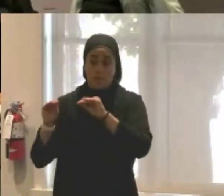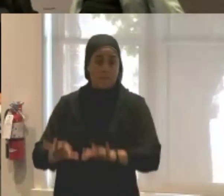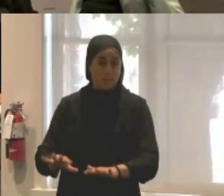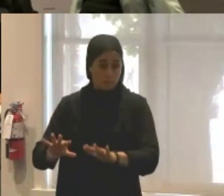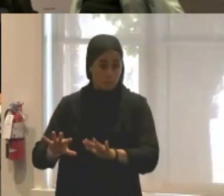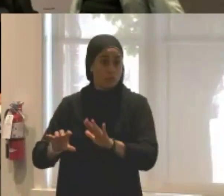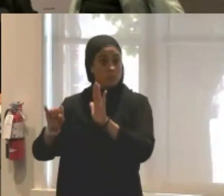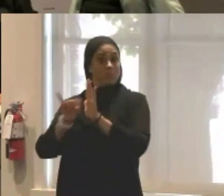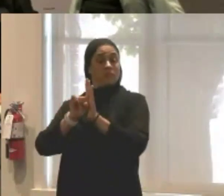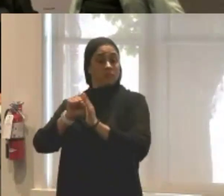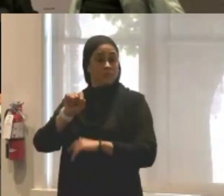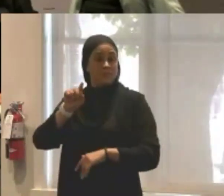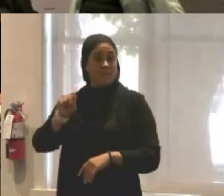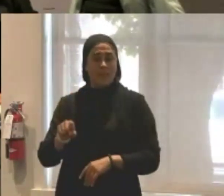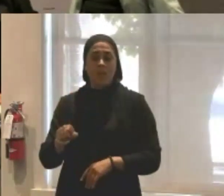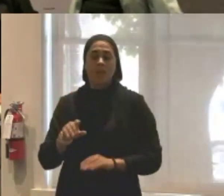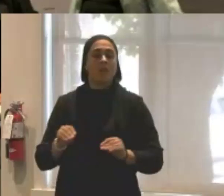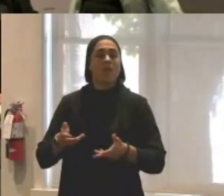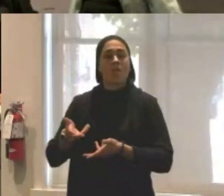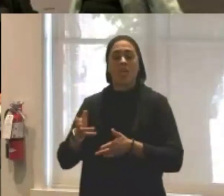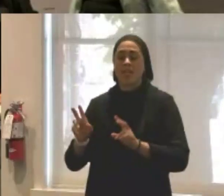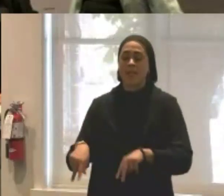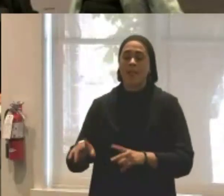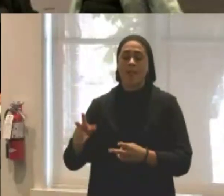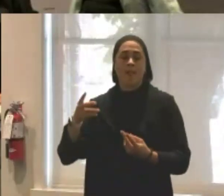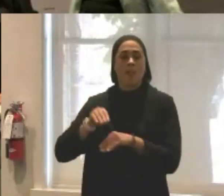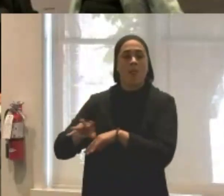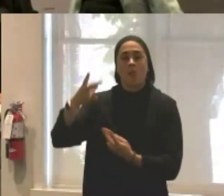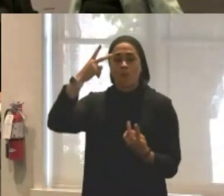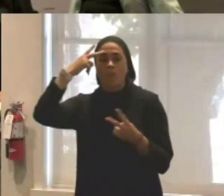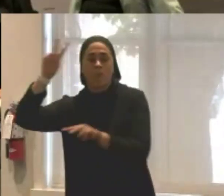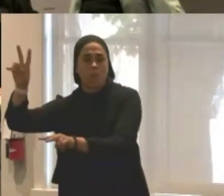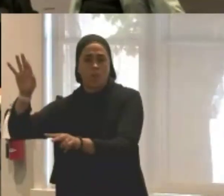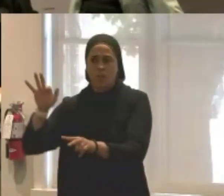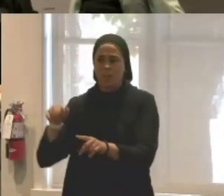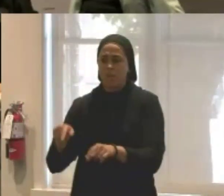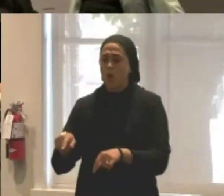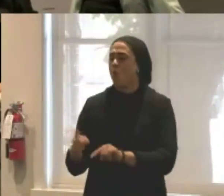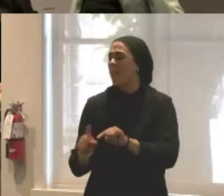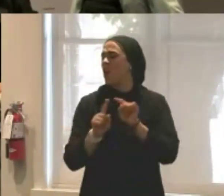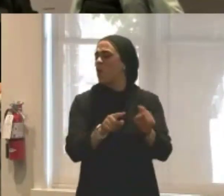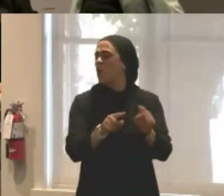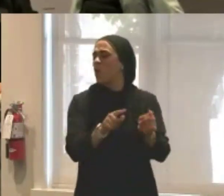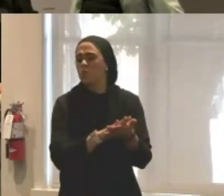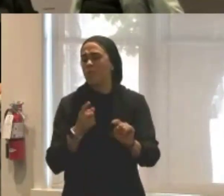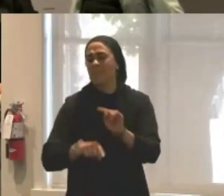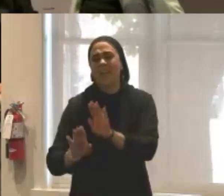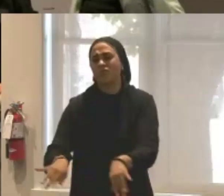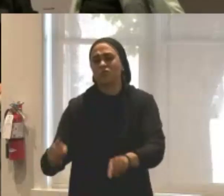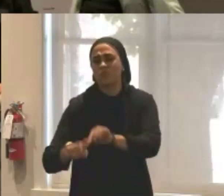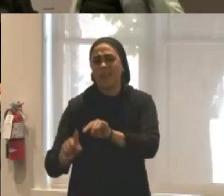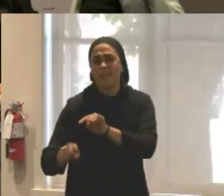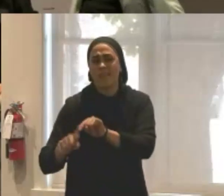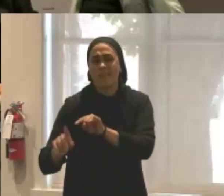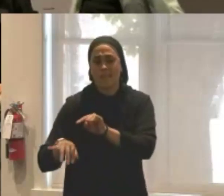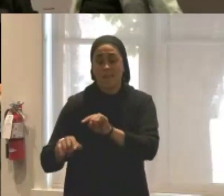mistreated and misinformed based on what legislation says and protects their right under age 18 to go to school. So in that time, while we